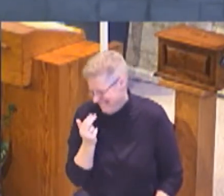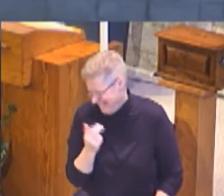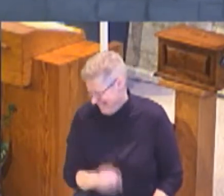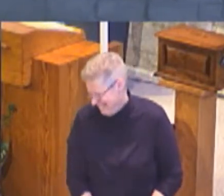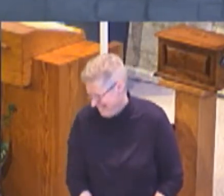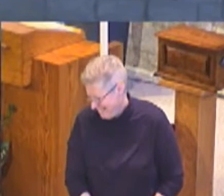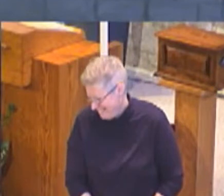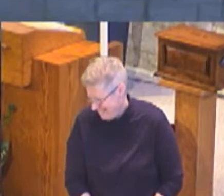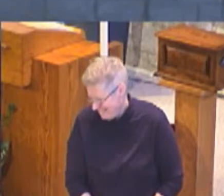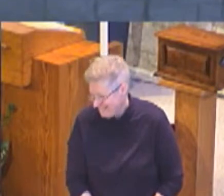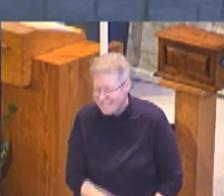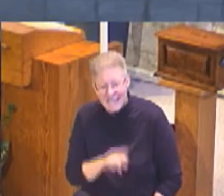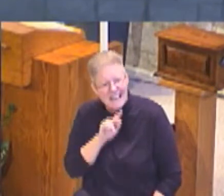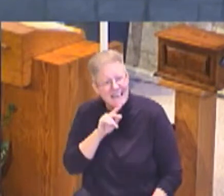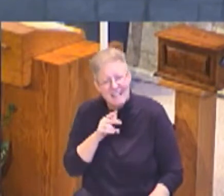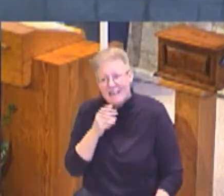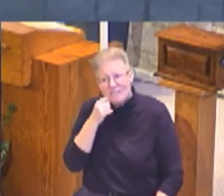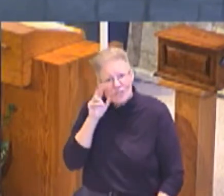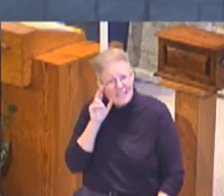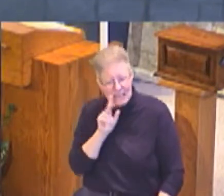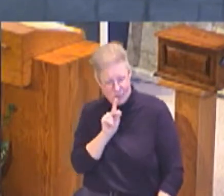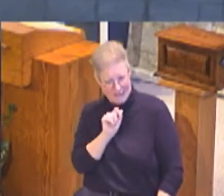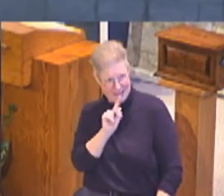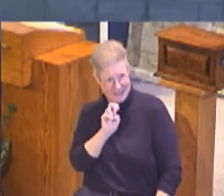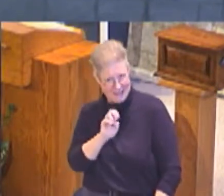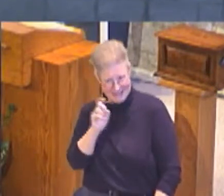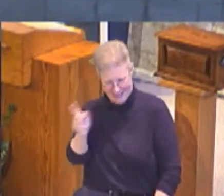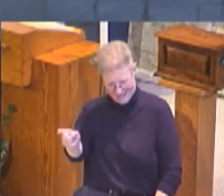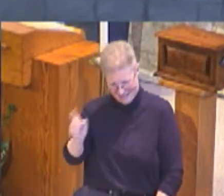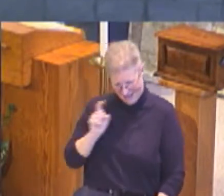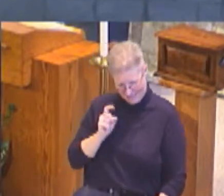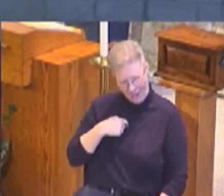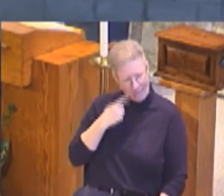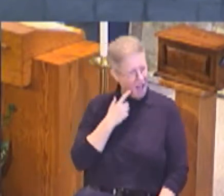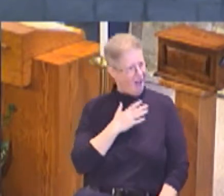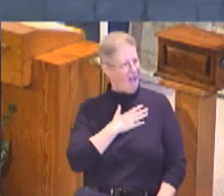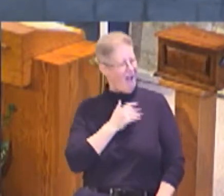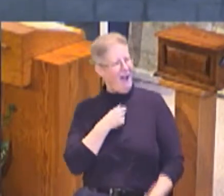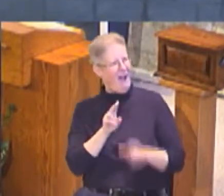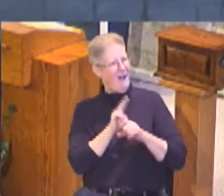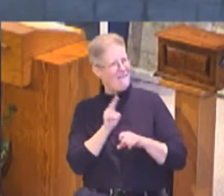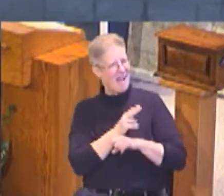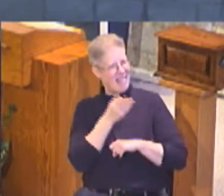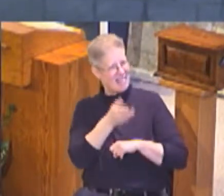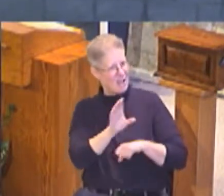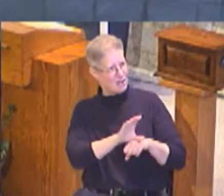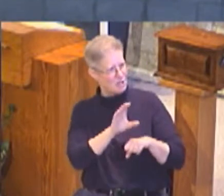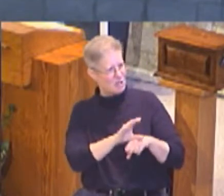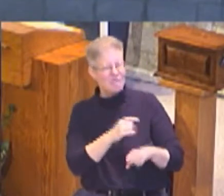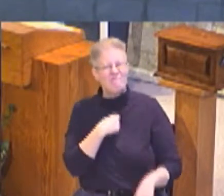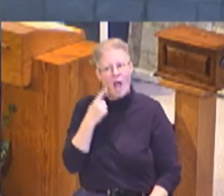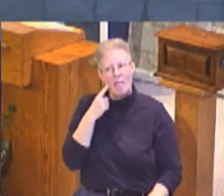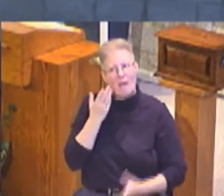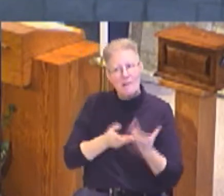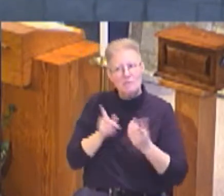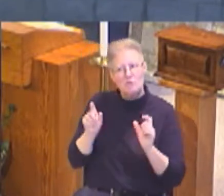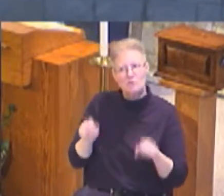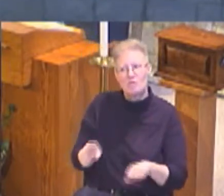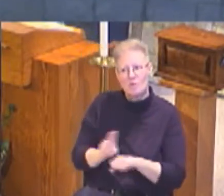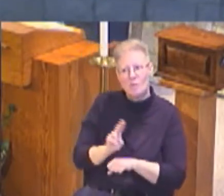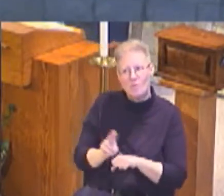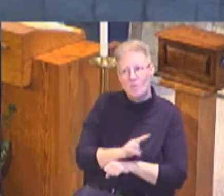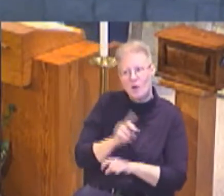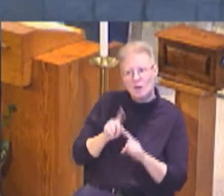Kate brought it home for me the other day, and I said, I might wear that to church. And she said, I thought you could probably wear it to church. And I said, I'm going